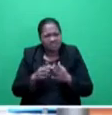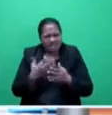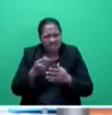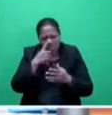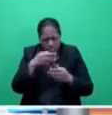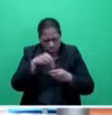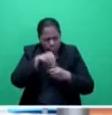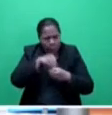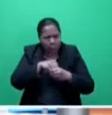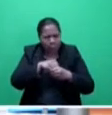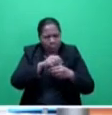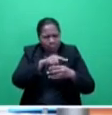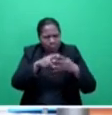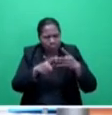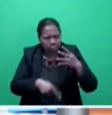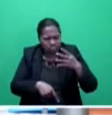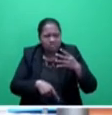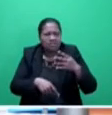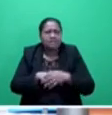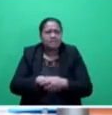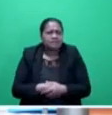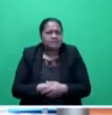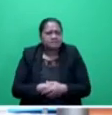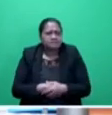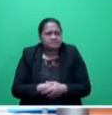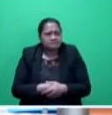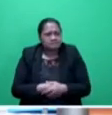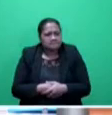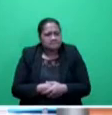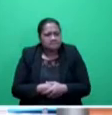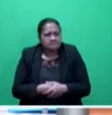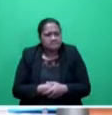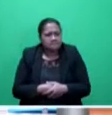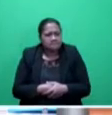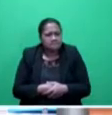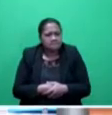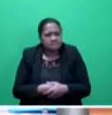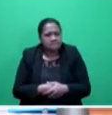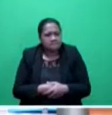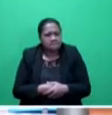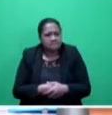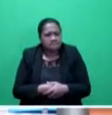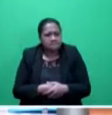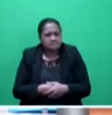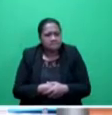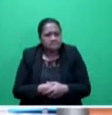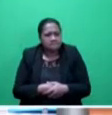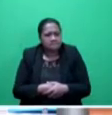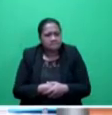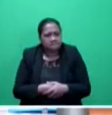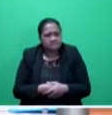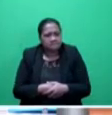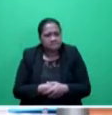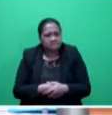Pacific, the Chief Justice, Chief Registrar of the High Court of Fiji, the Dean appointed by the Attorney General of a School or Faculty of Law of a University